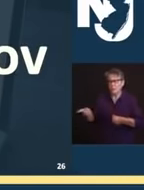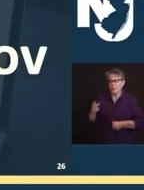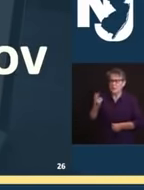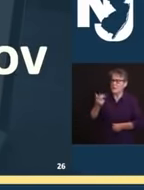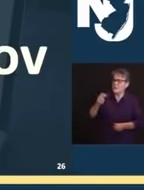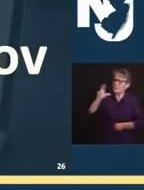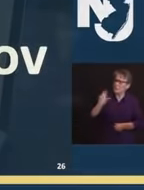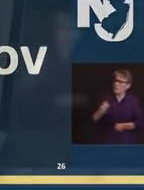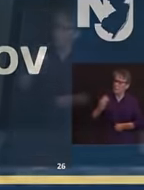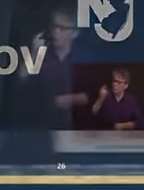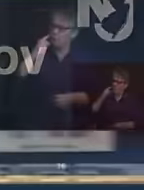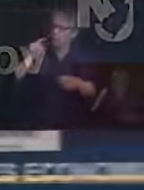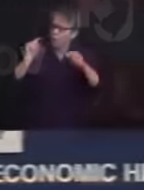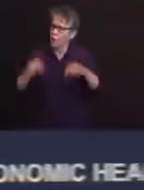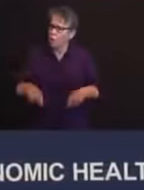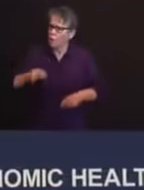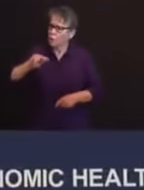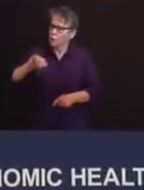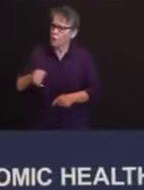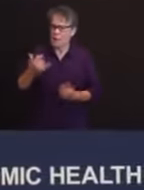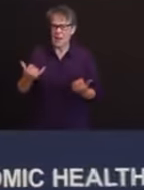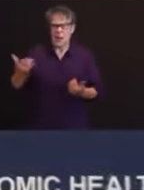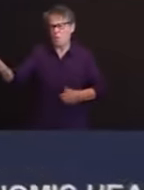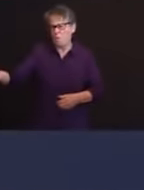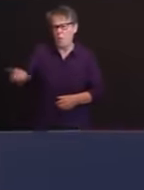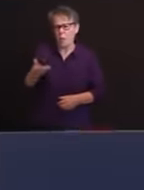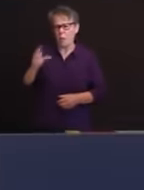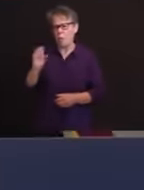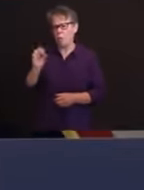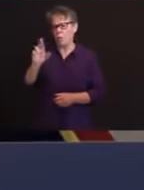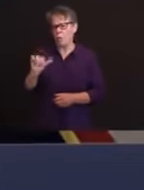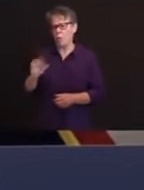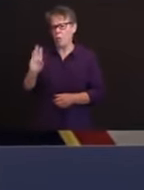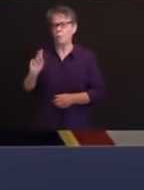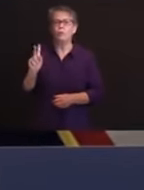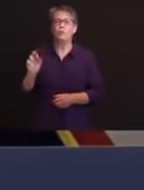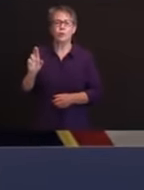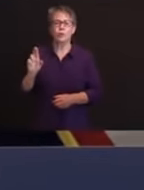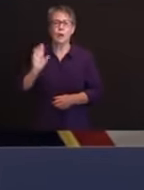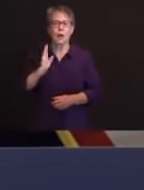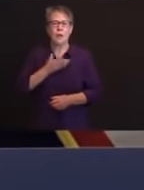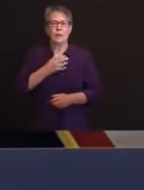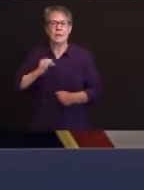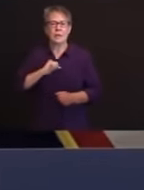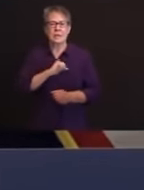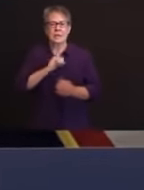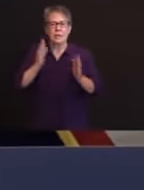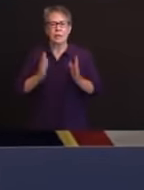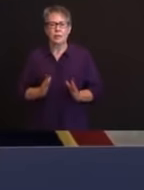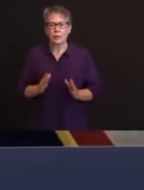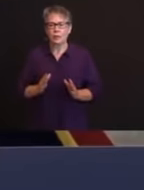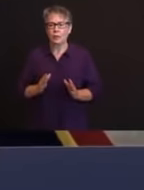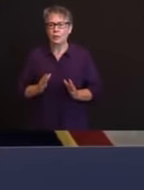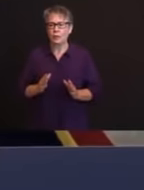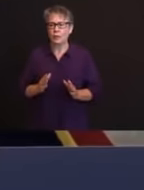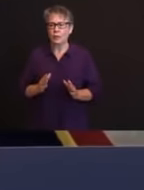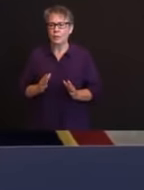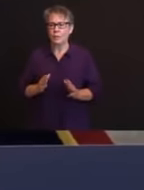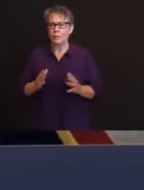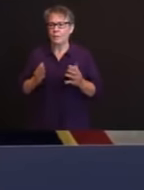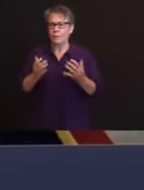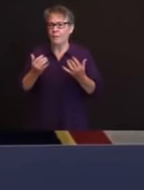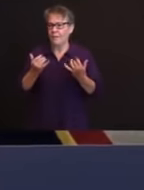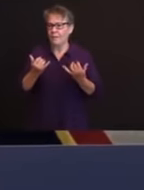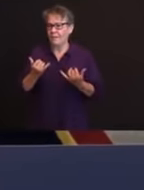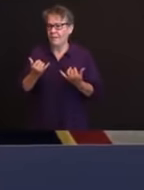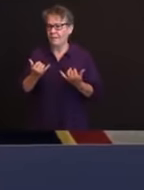Booker. Governor, as I put these glasses on that I did not have to wear some year or 2 ago, you added one too many manys on those many years that we've known each